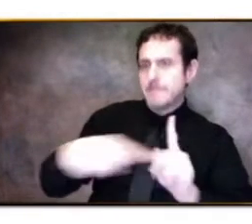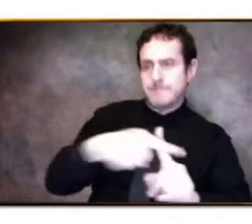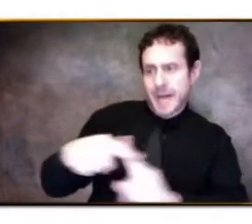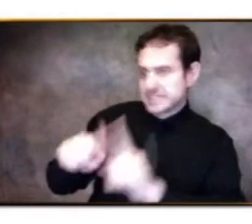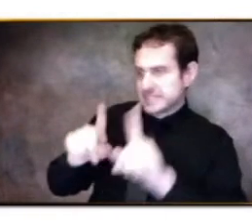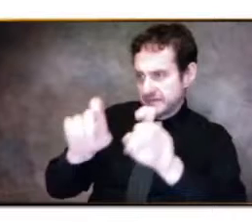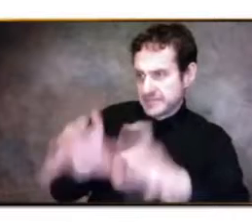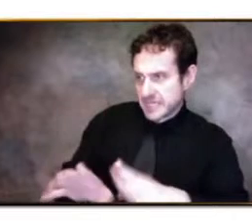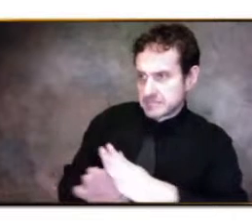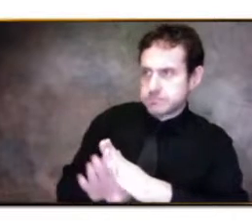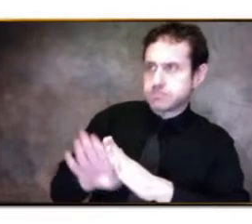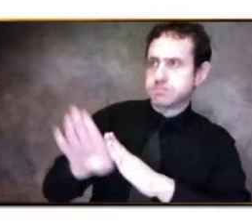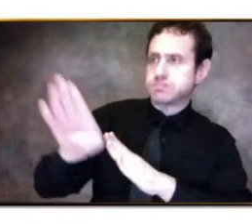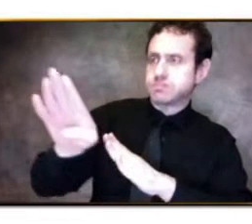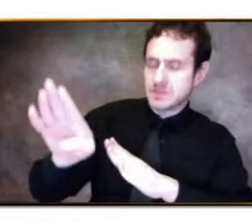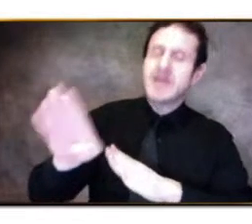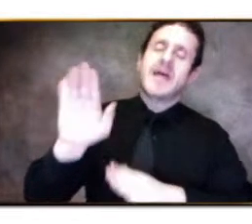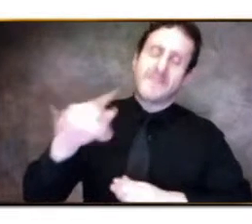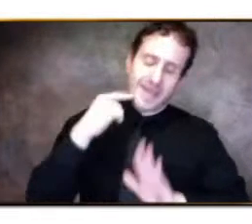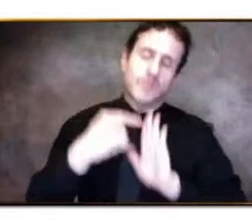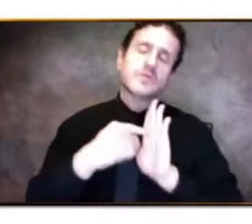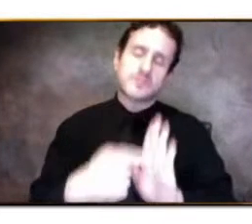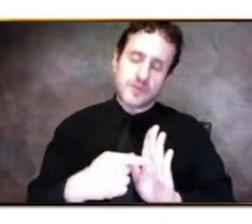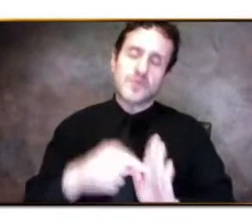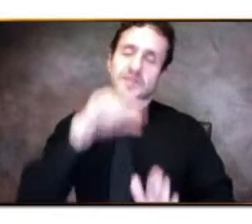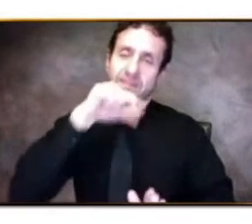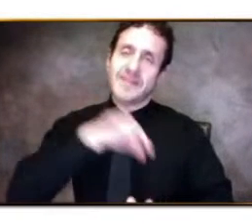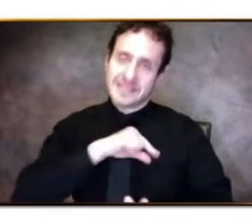was some spreading at the Thanksgiving holiday.